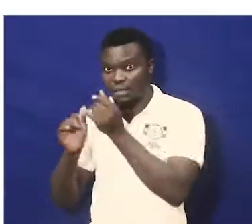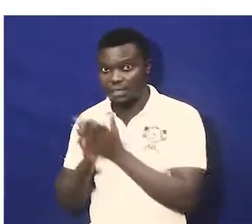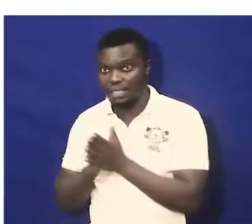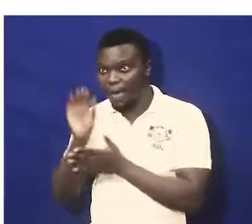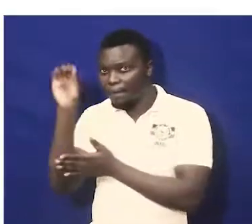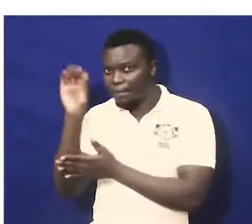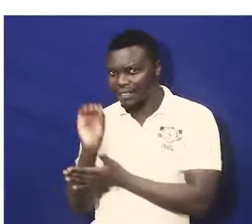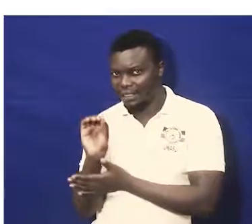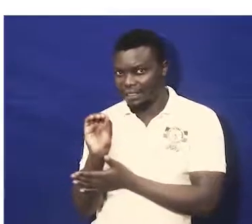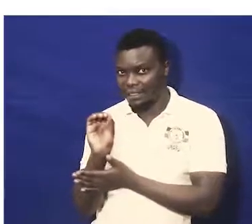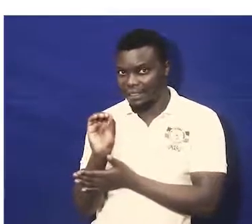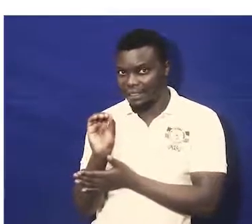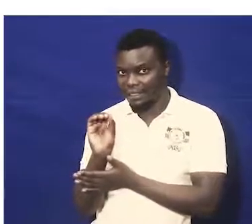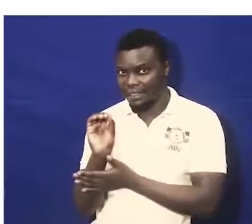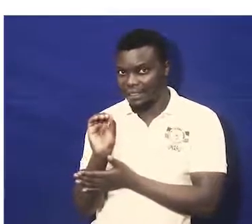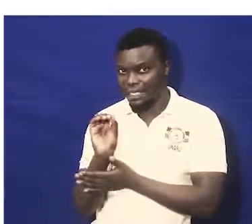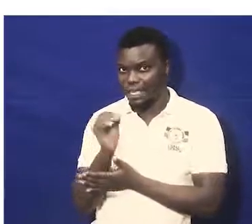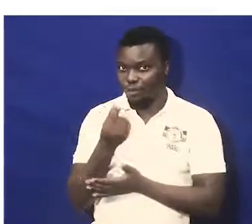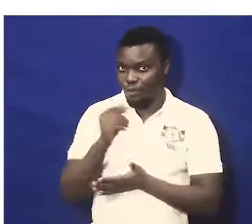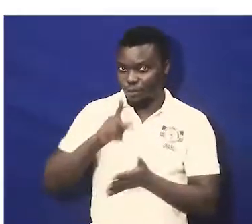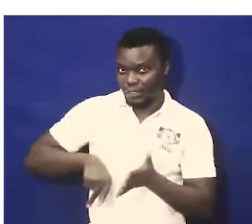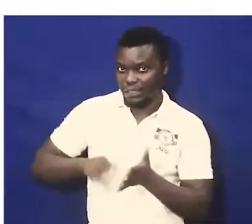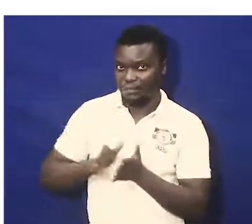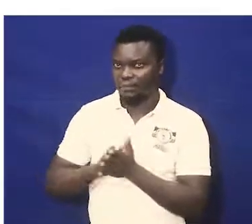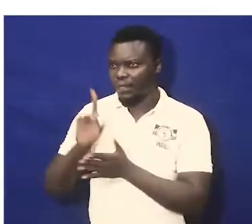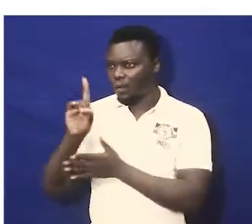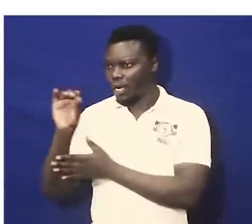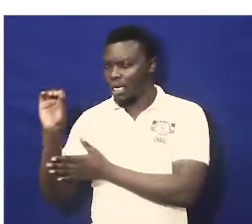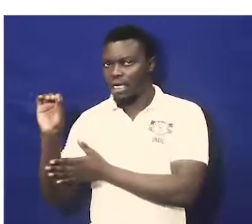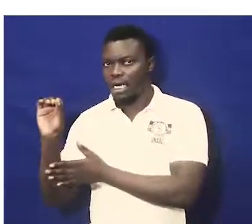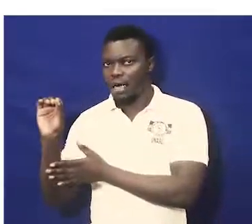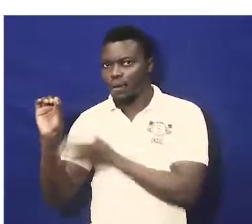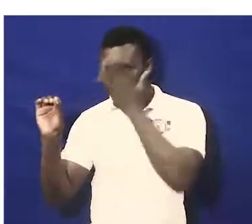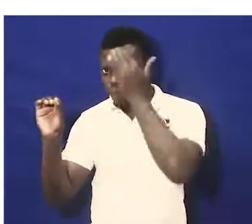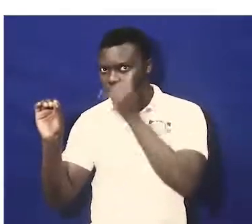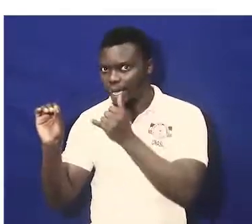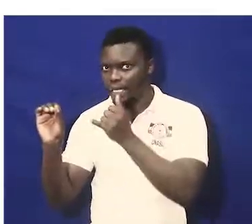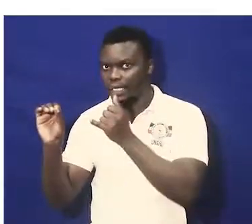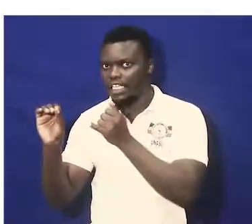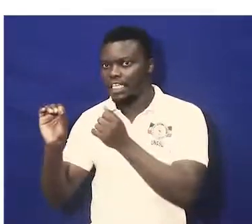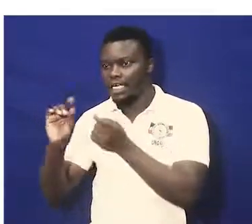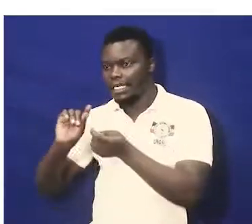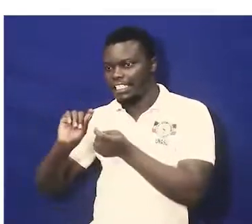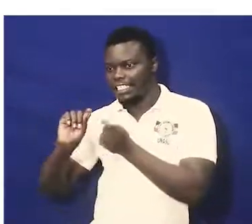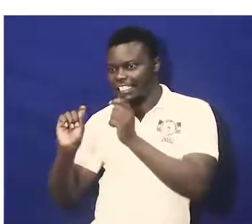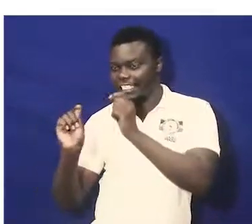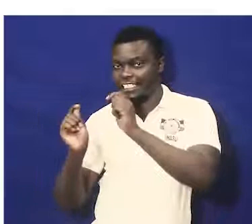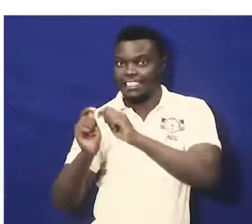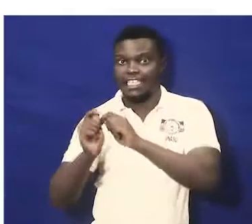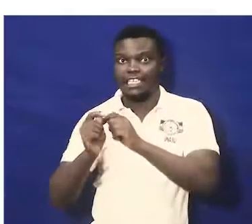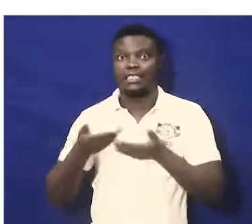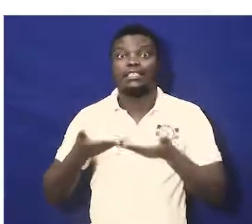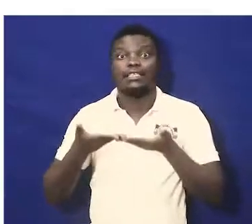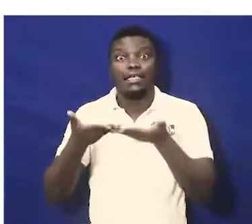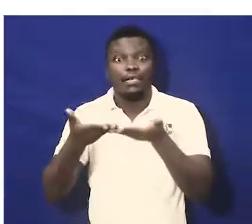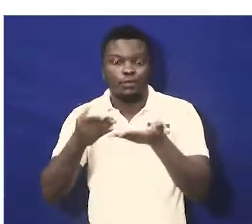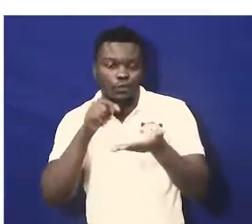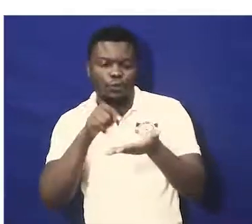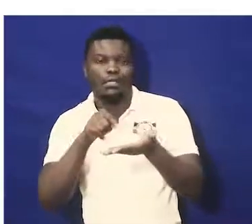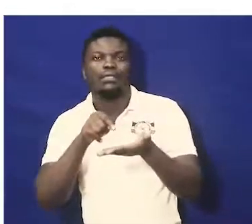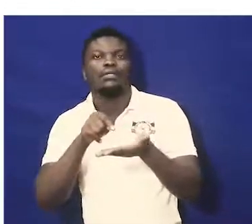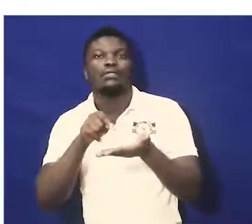profit. 100 is coming in to give us a percentage. Profit